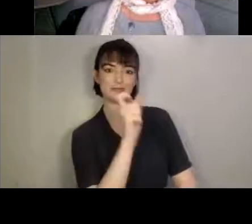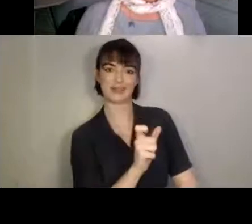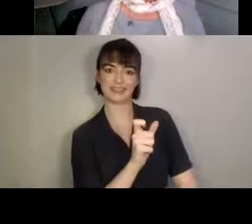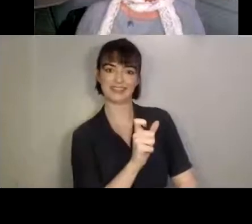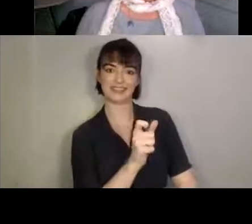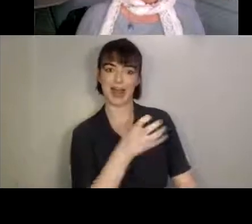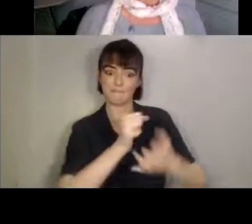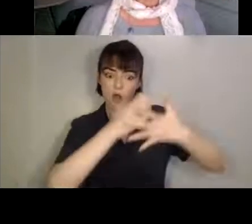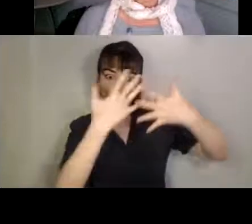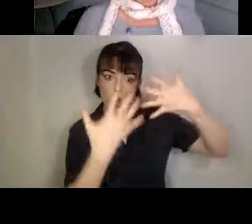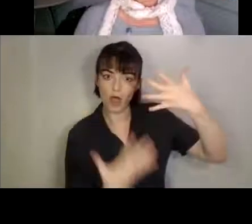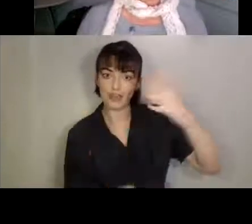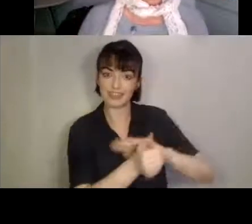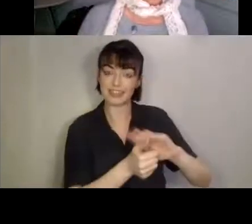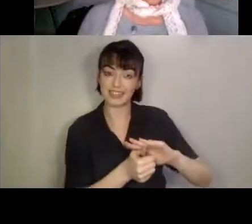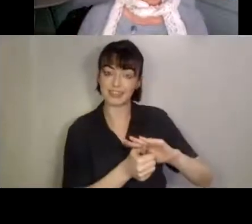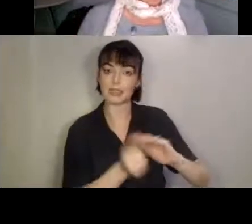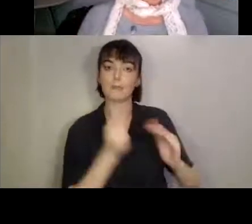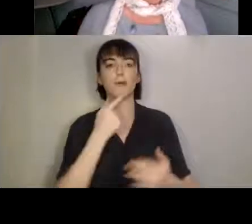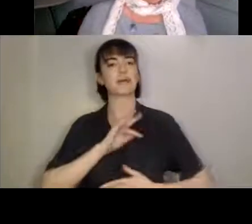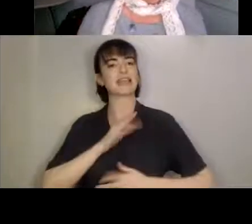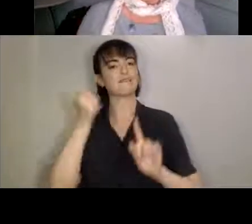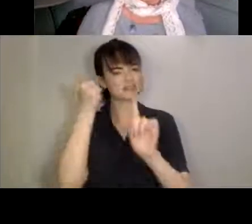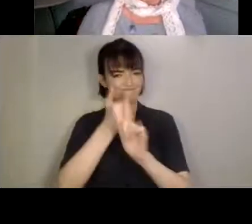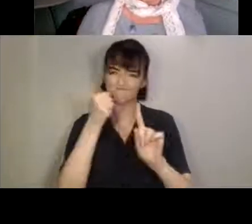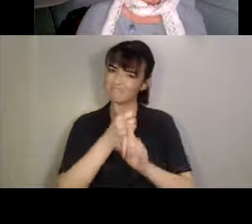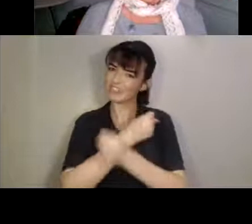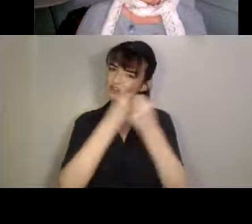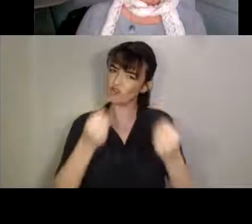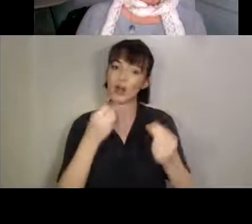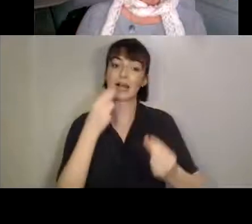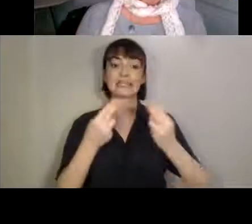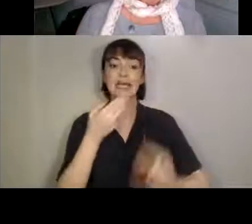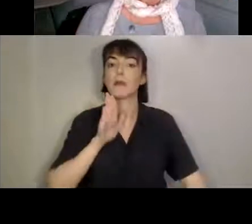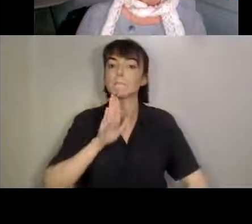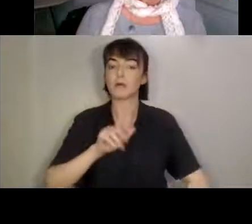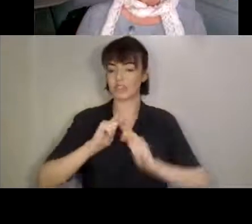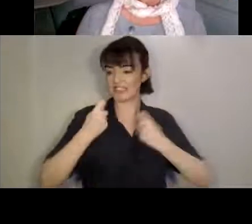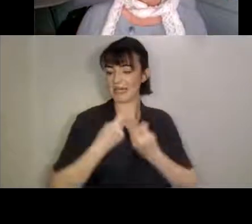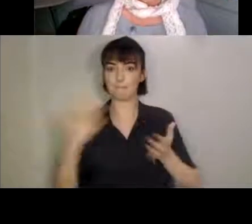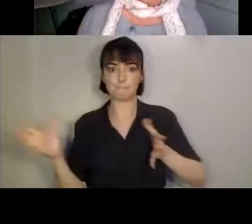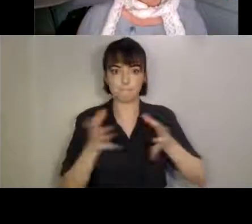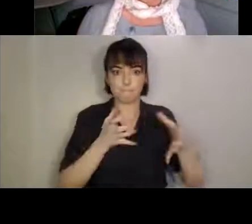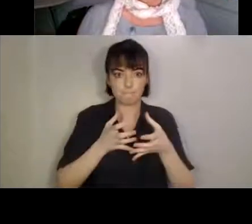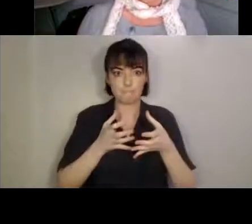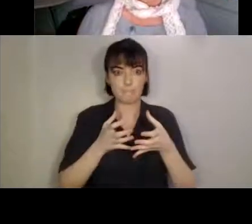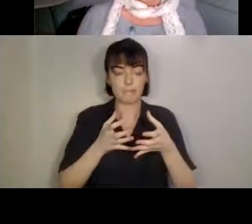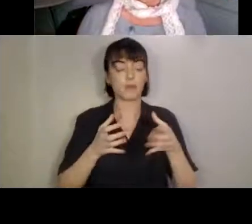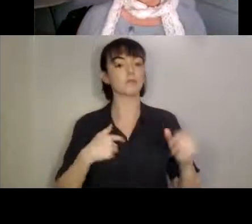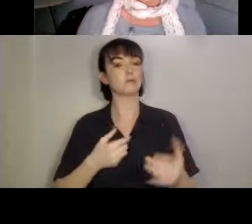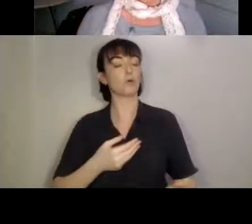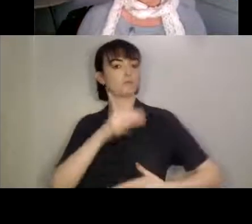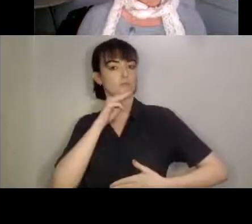I've always advocated very strongly that assessment needs to be a team approach. And so teams